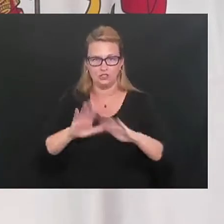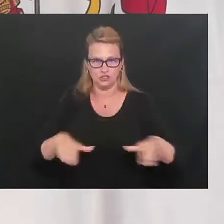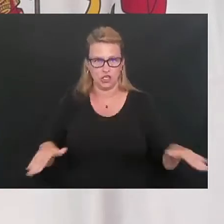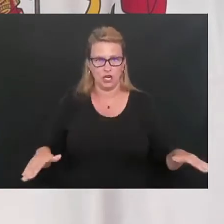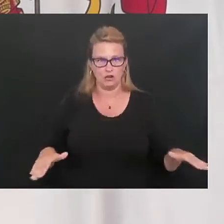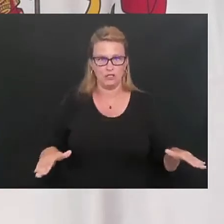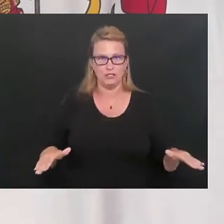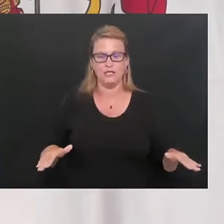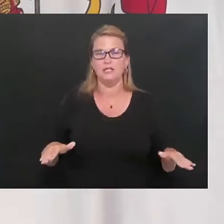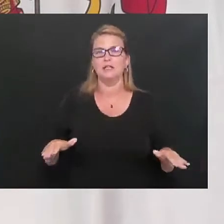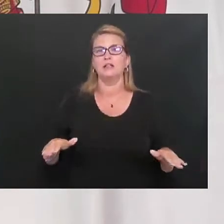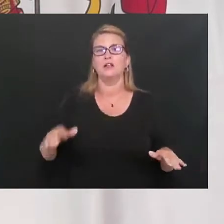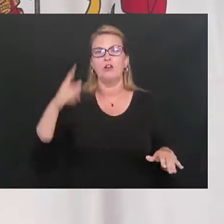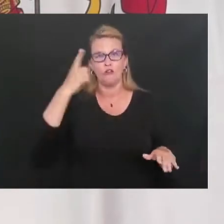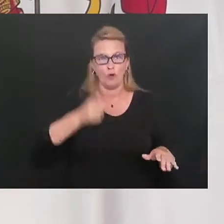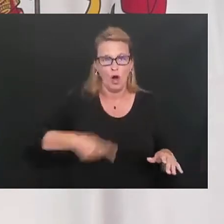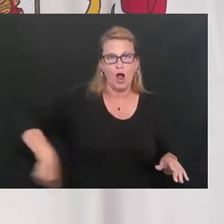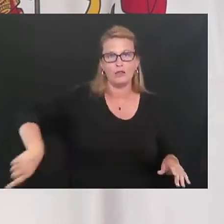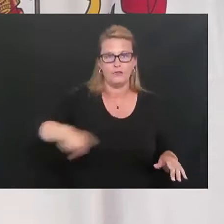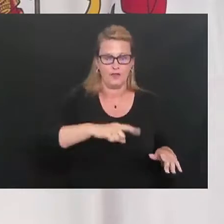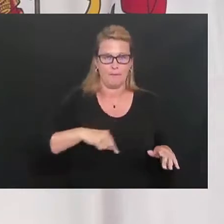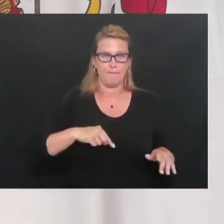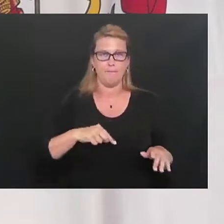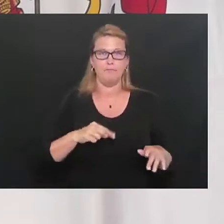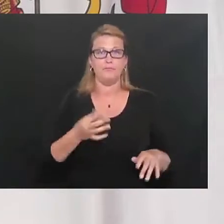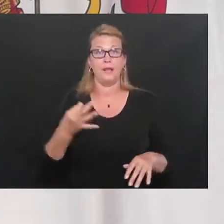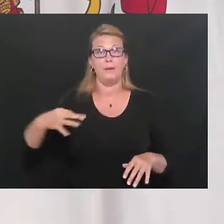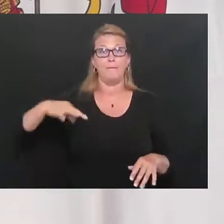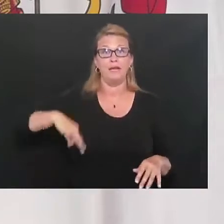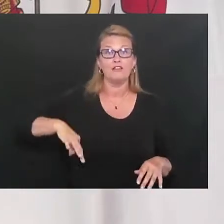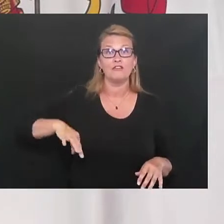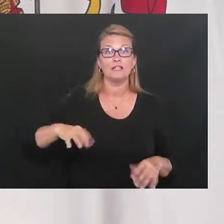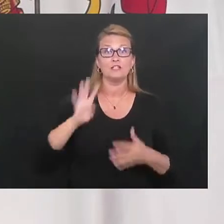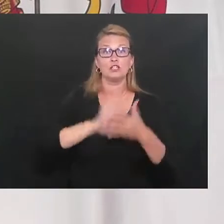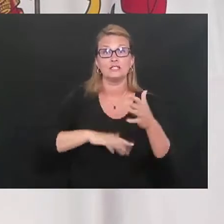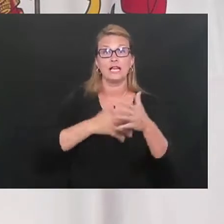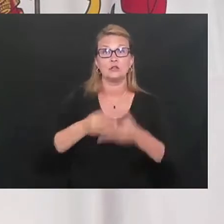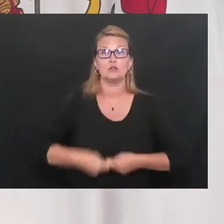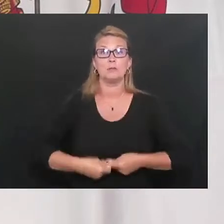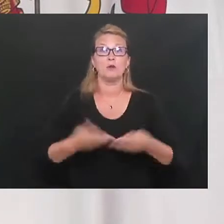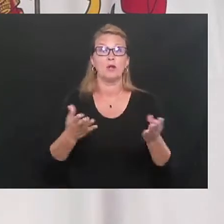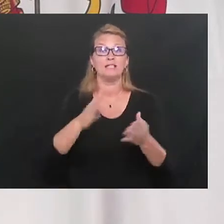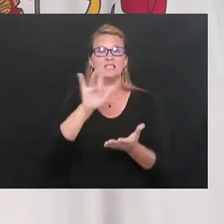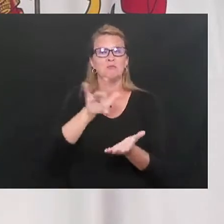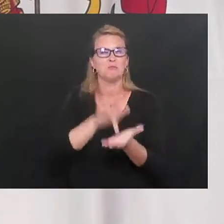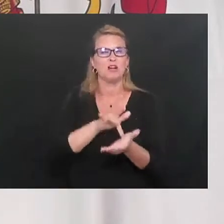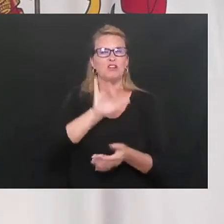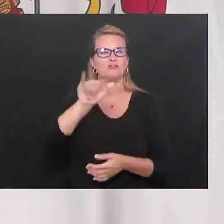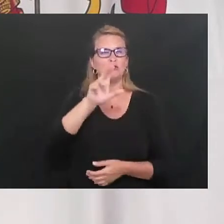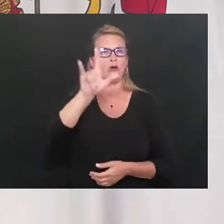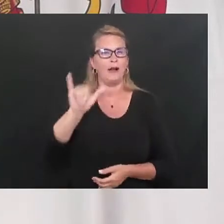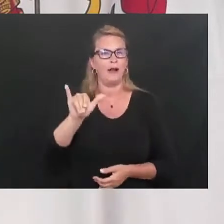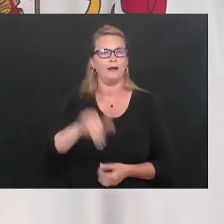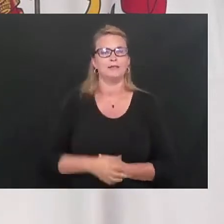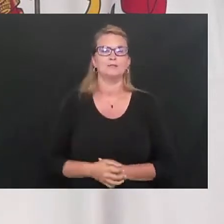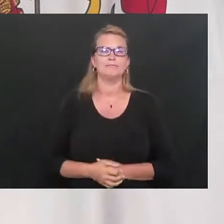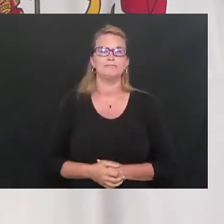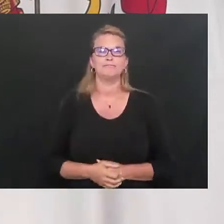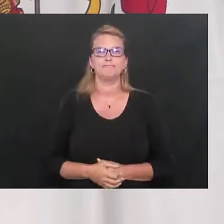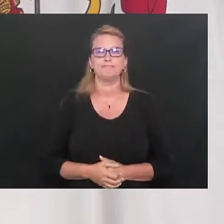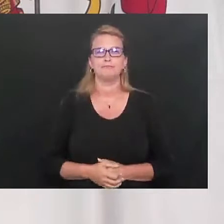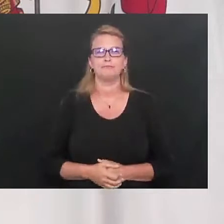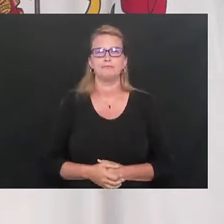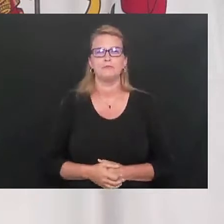eligible to every eligible child. Benefits are scheduled to be released in mid-July. Now get this.